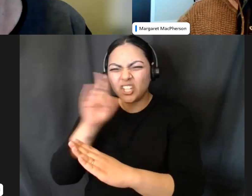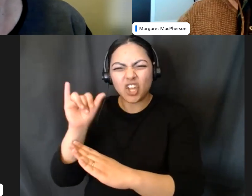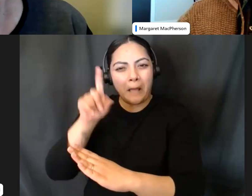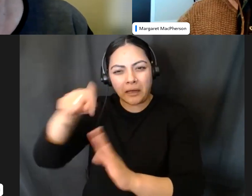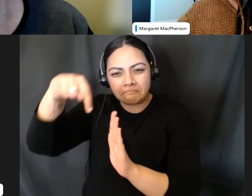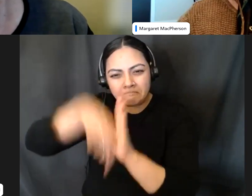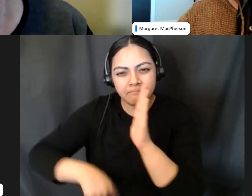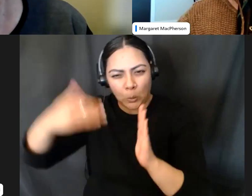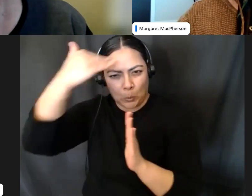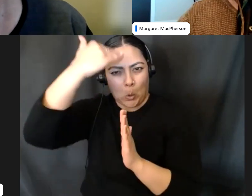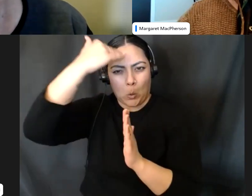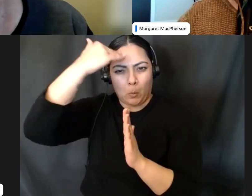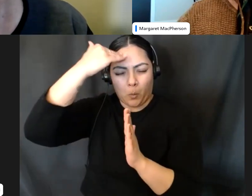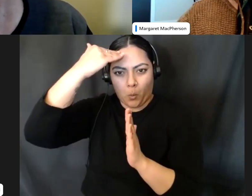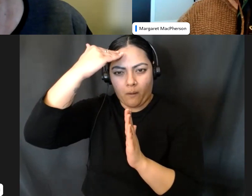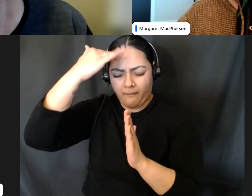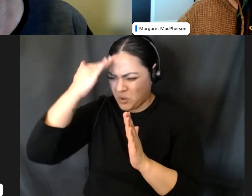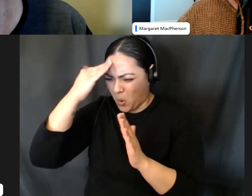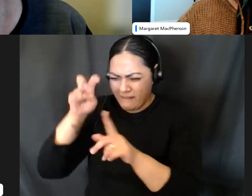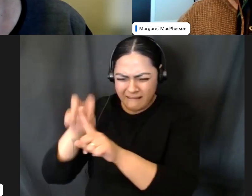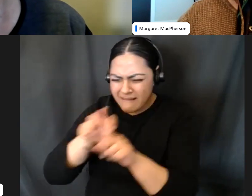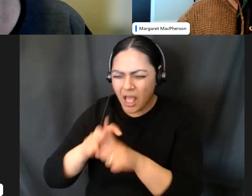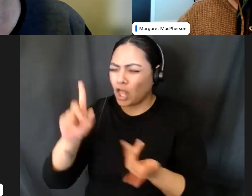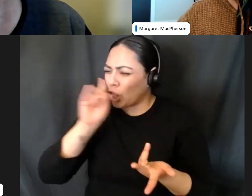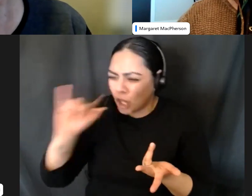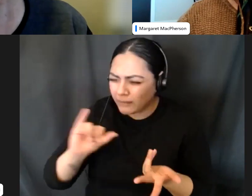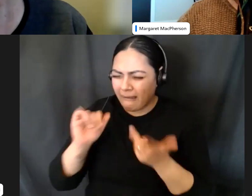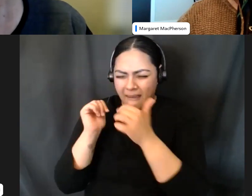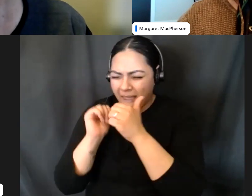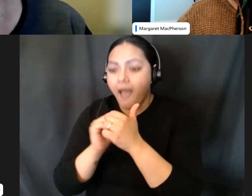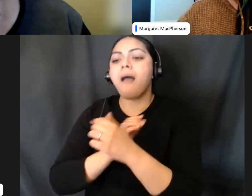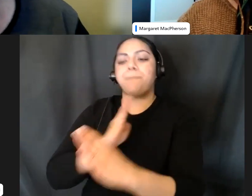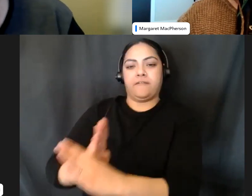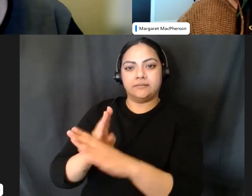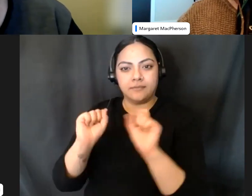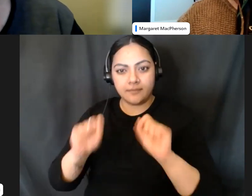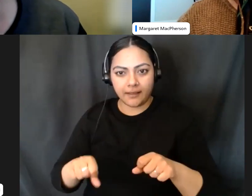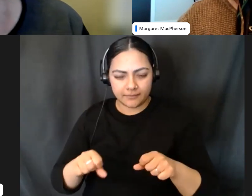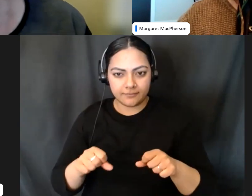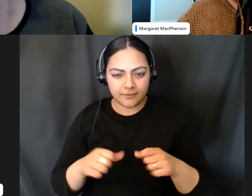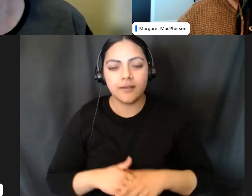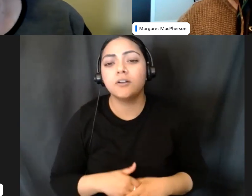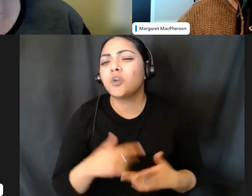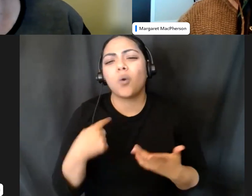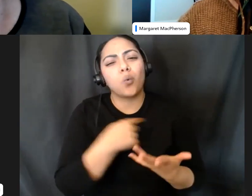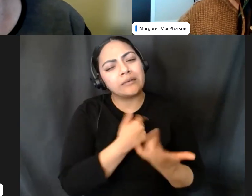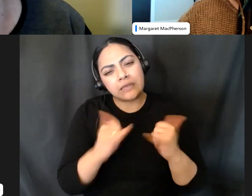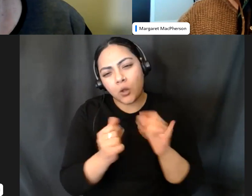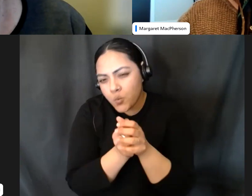started. And we're still doing it. We're still growing. We're still learning. We're still trying new things.